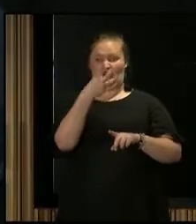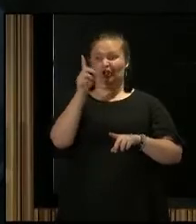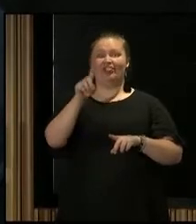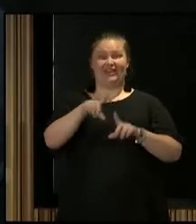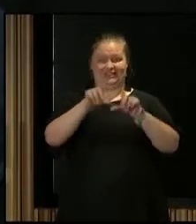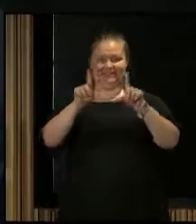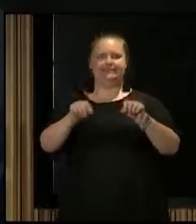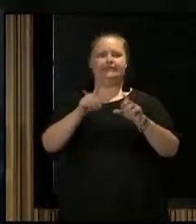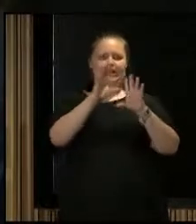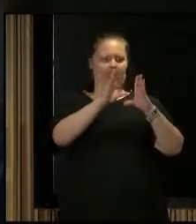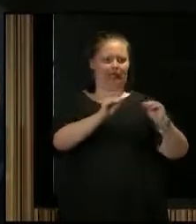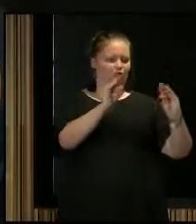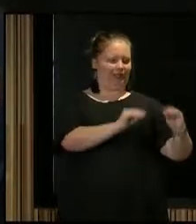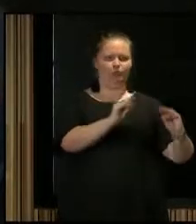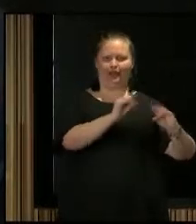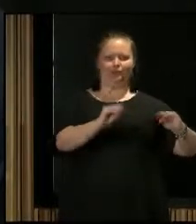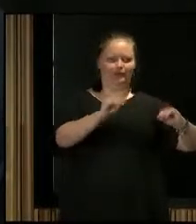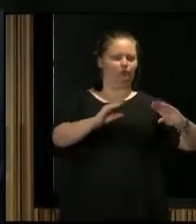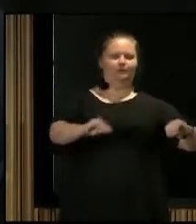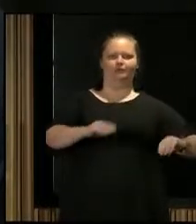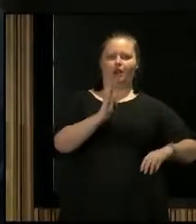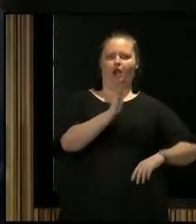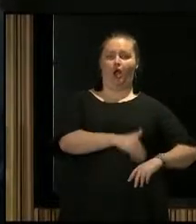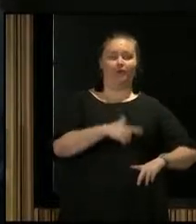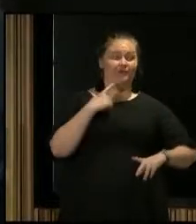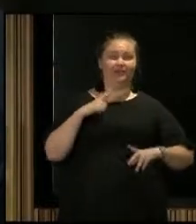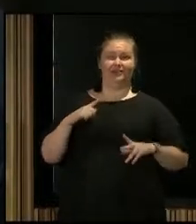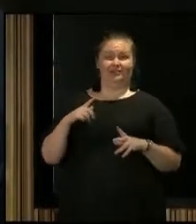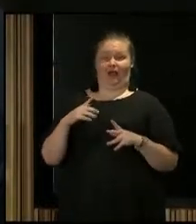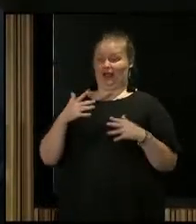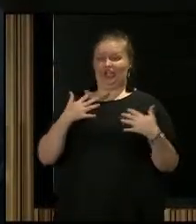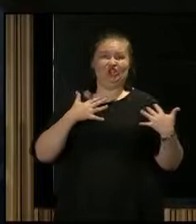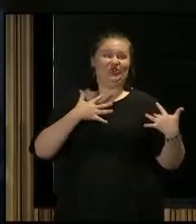our shows back home. We were really riding high. We had so much stuff